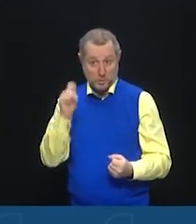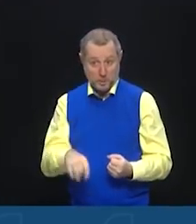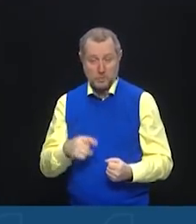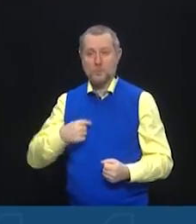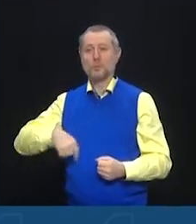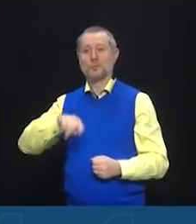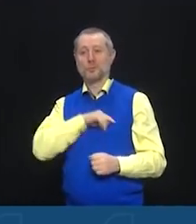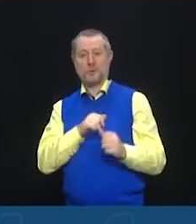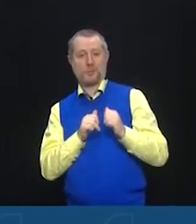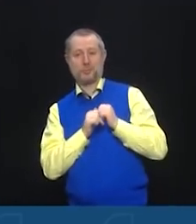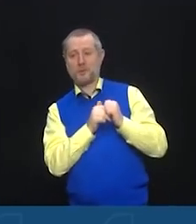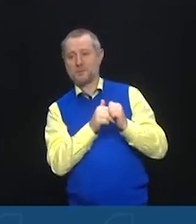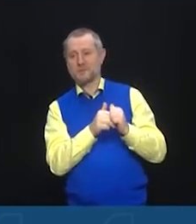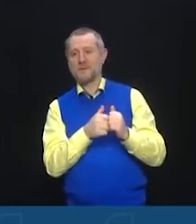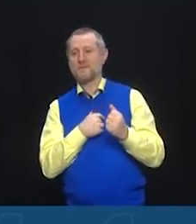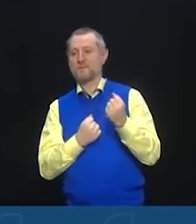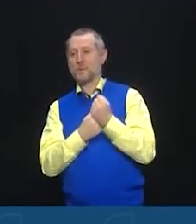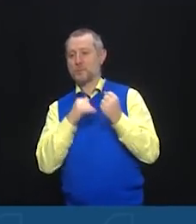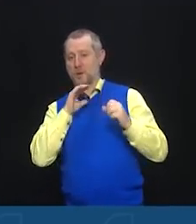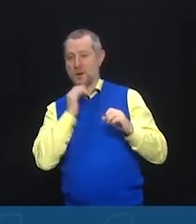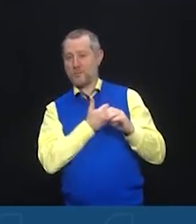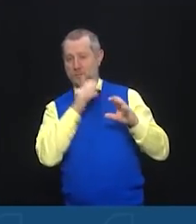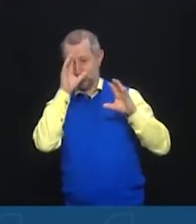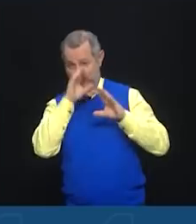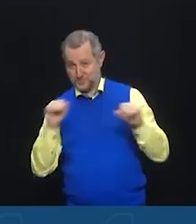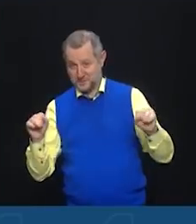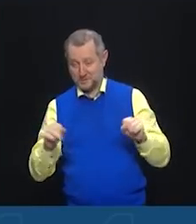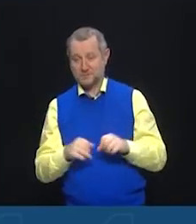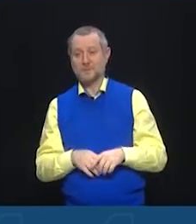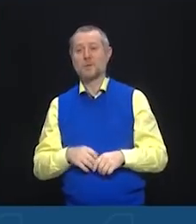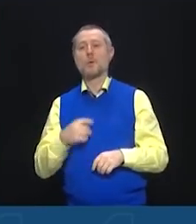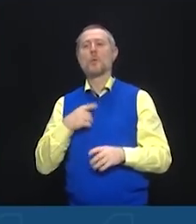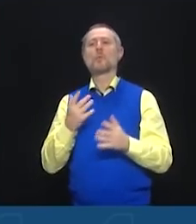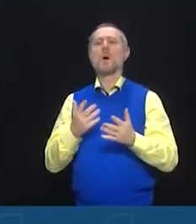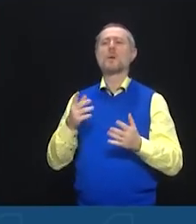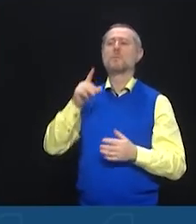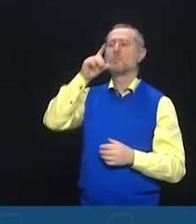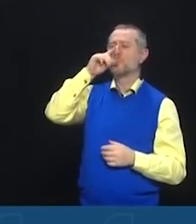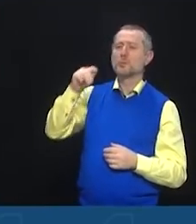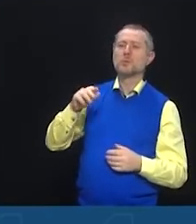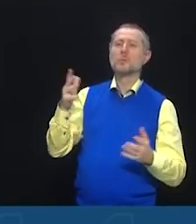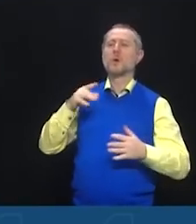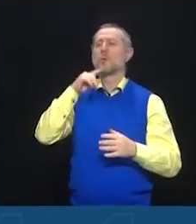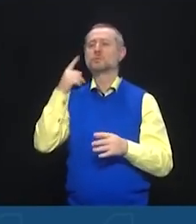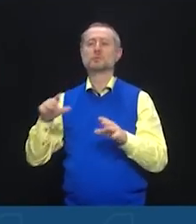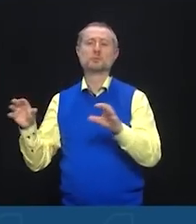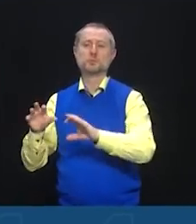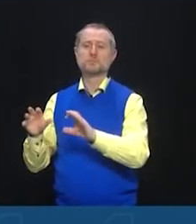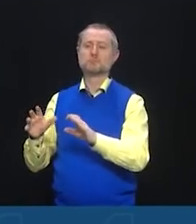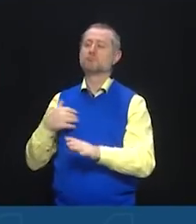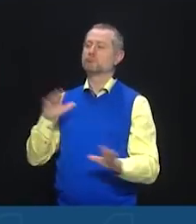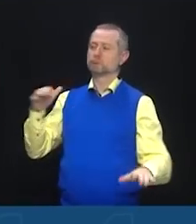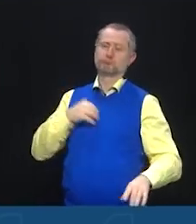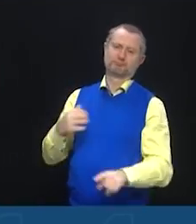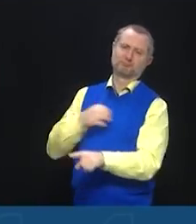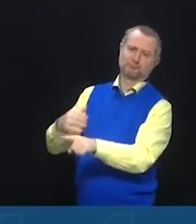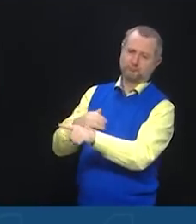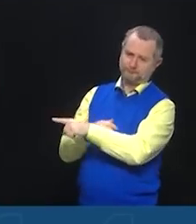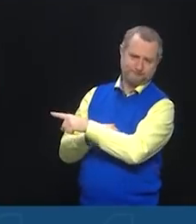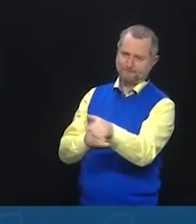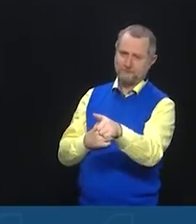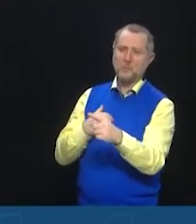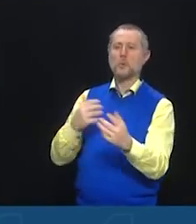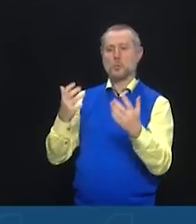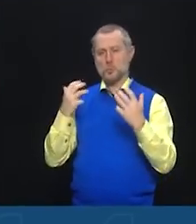our president and how we reject what Putin and Russia are attempting to do, and that is to undermine the foundation